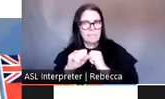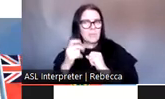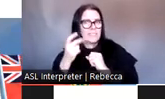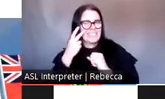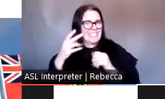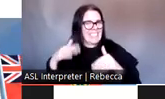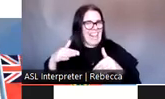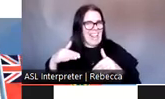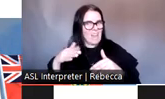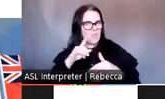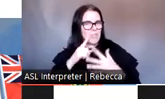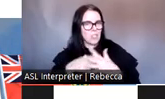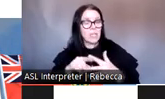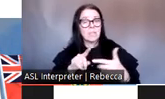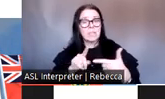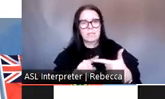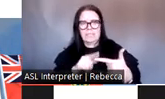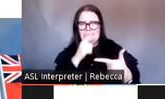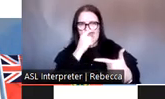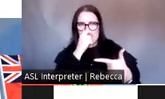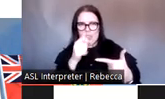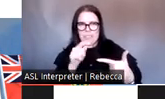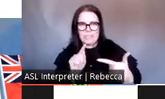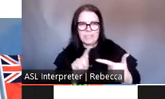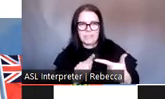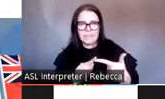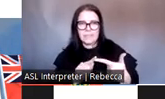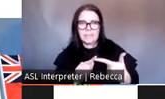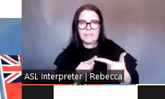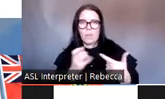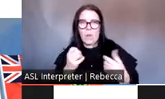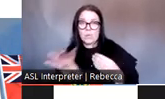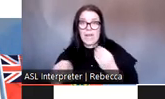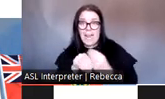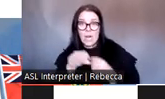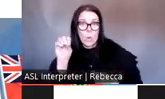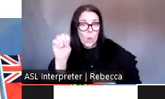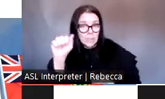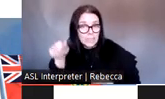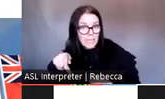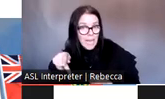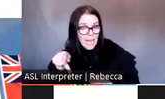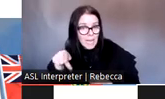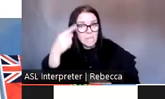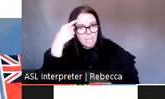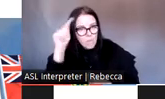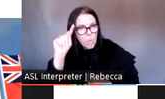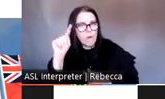I find the second one quite interesting, expanding the Ontario Student Assistance Program, OSAP, to